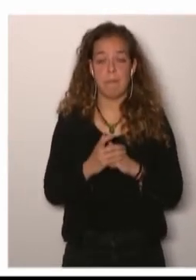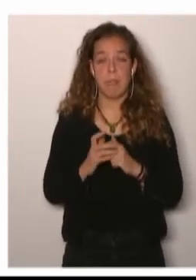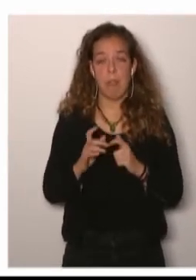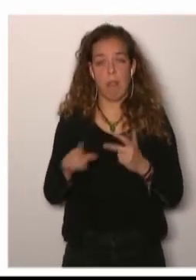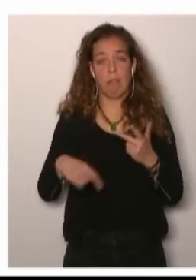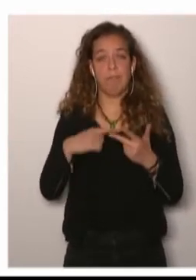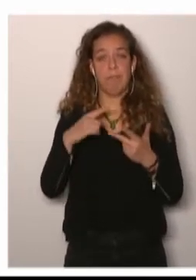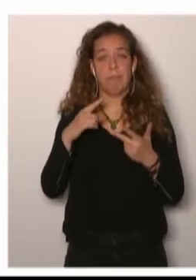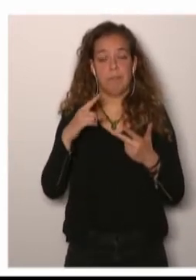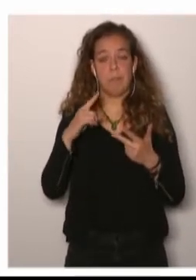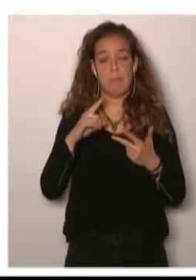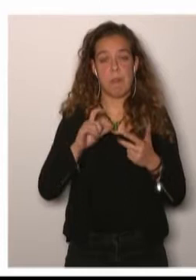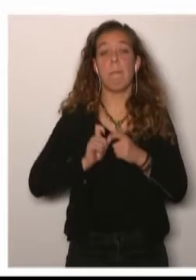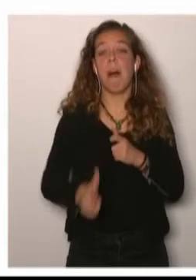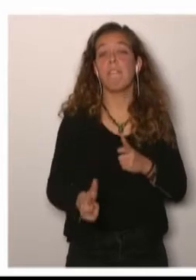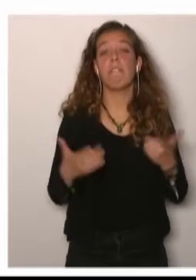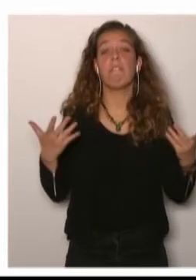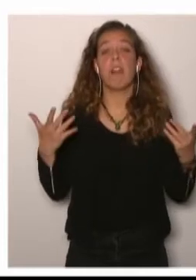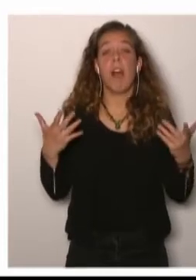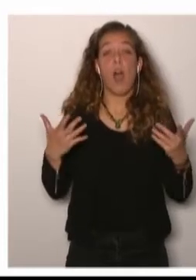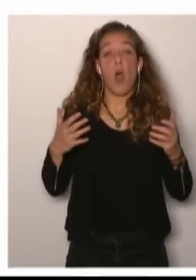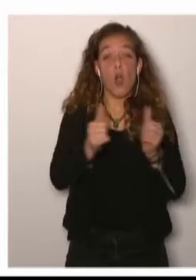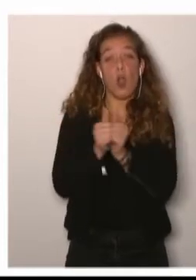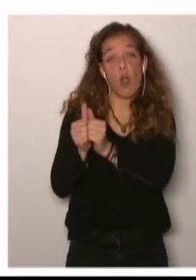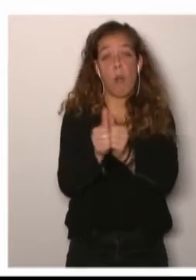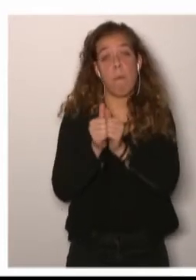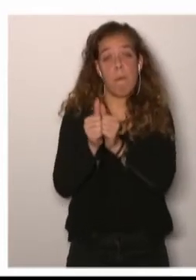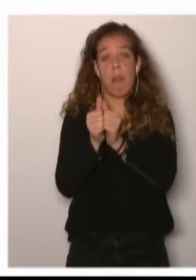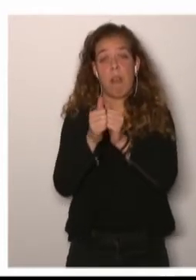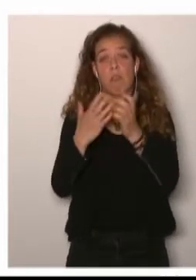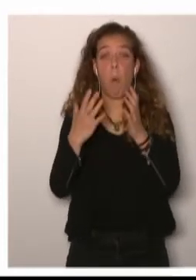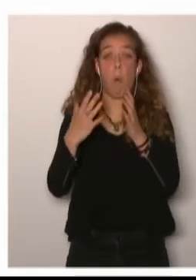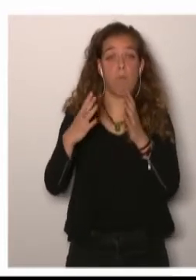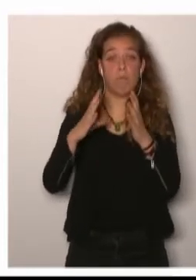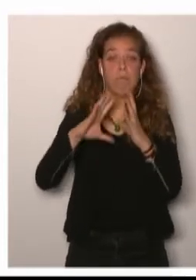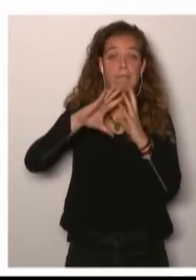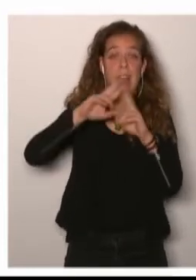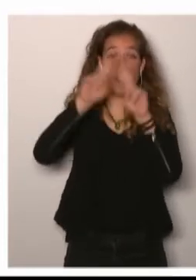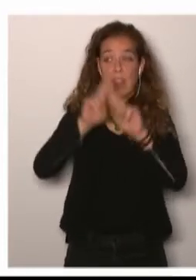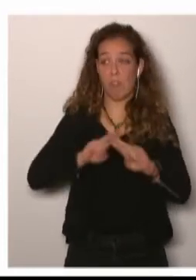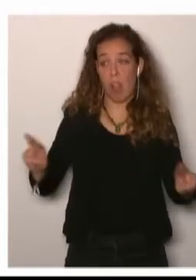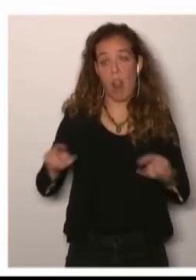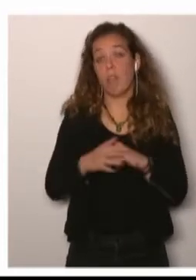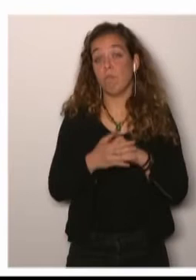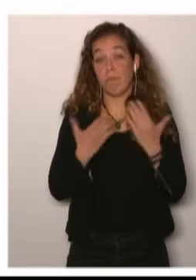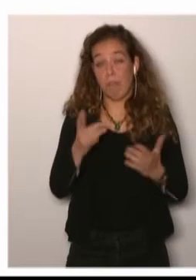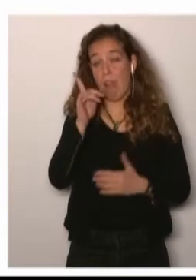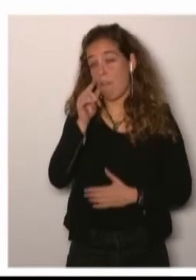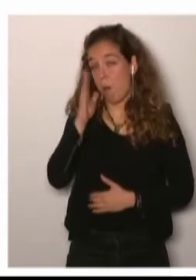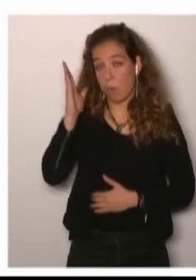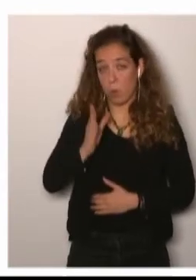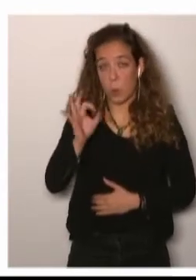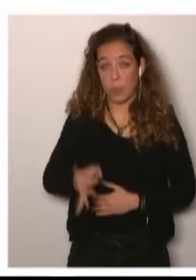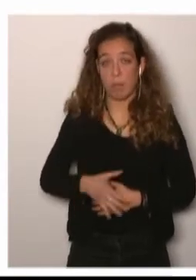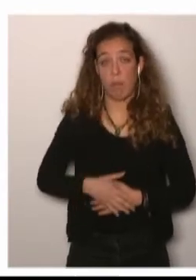oncology drug development is usually a global endeavor, and acknowledging the need for developers to really fulfill certain pediatric regulatory